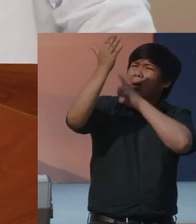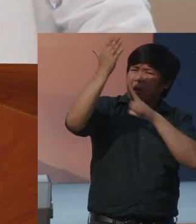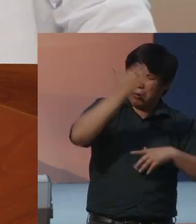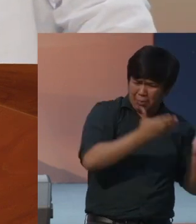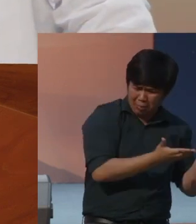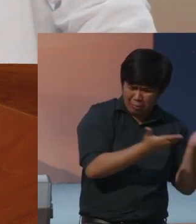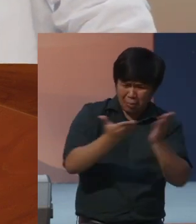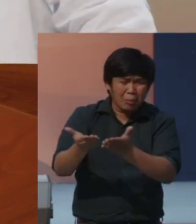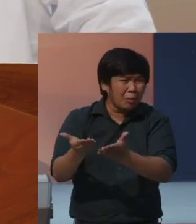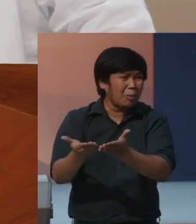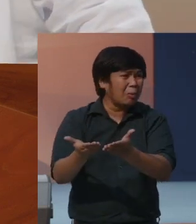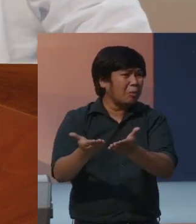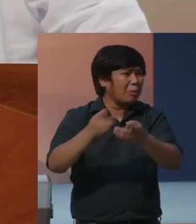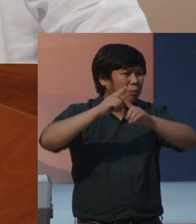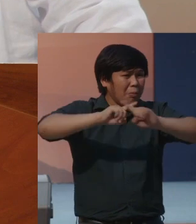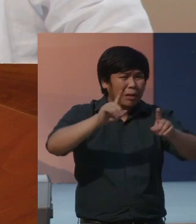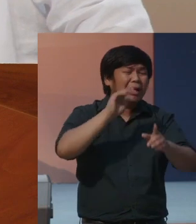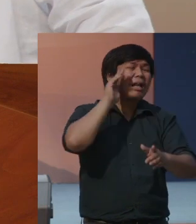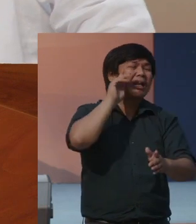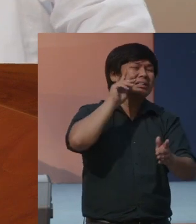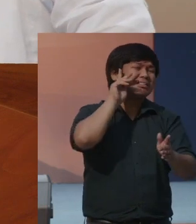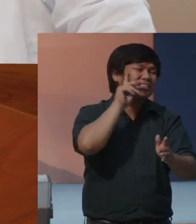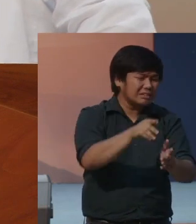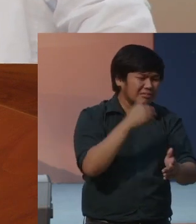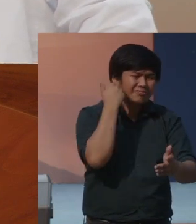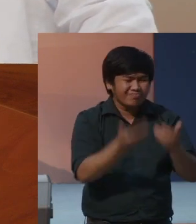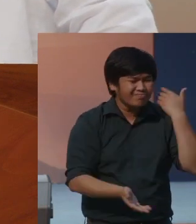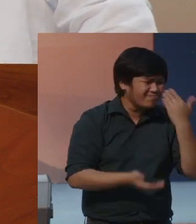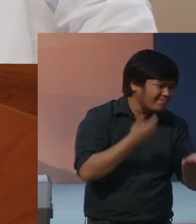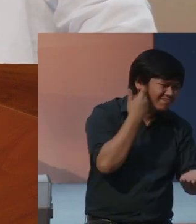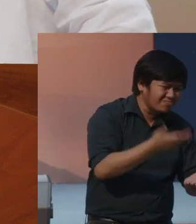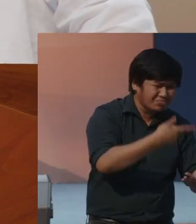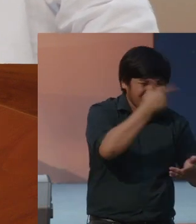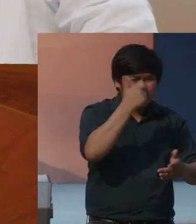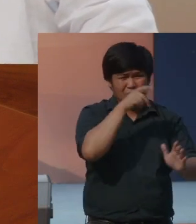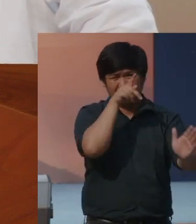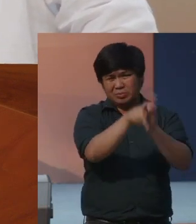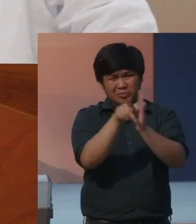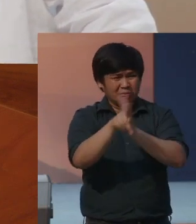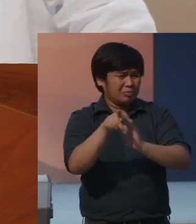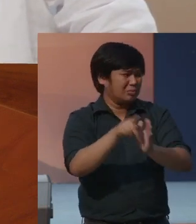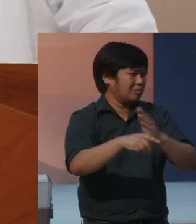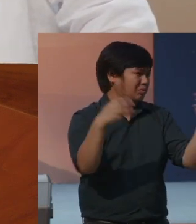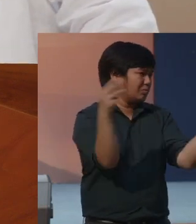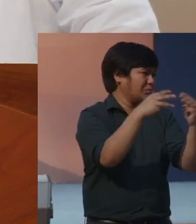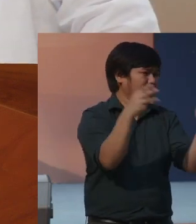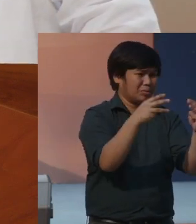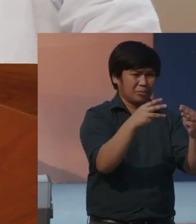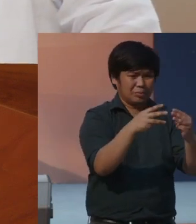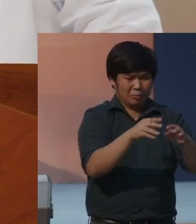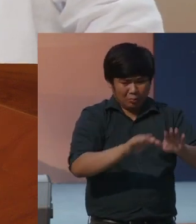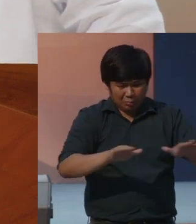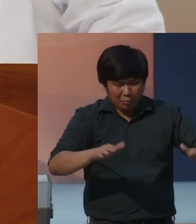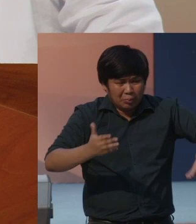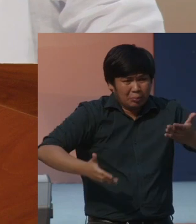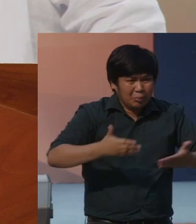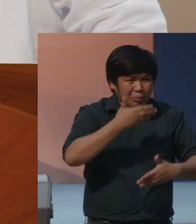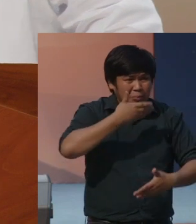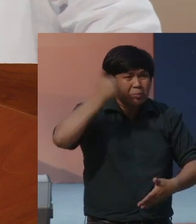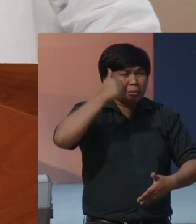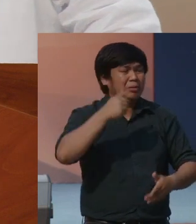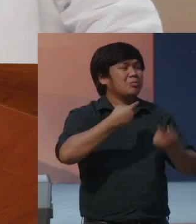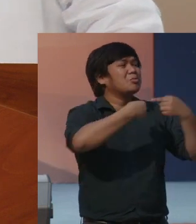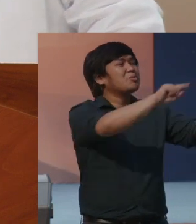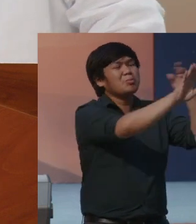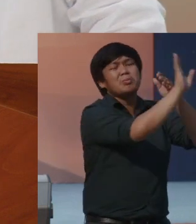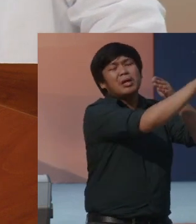into this land to fall by the sword? Our wives and our little ones will become a prey. Would it not be better for us to go back to